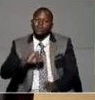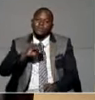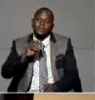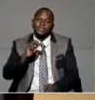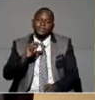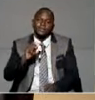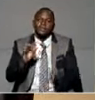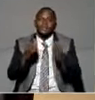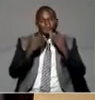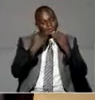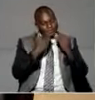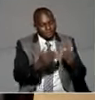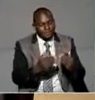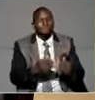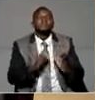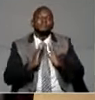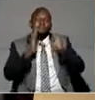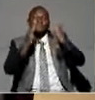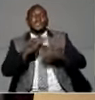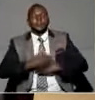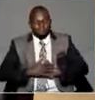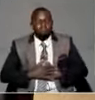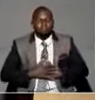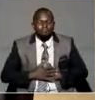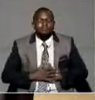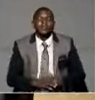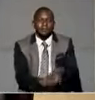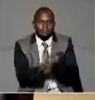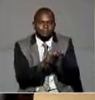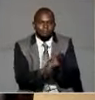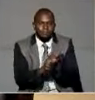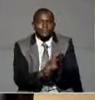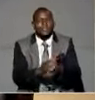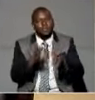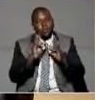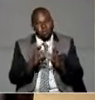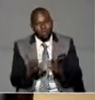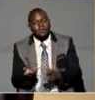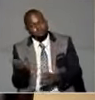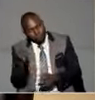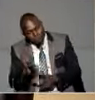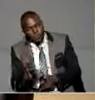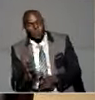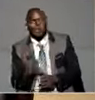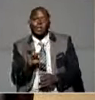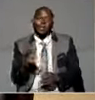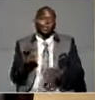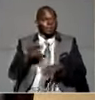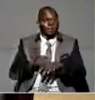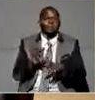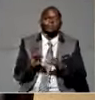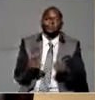Luwum. Thank you so much, Archbishop. It's been a pleasure having you here. Thank you. And we do hope that you'll be coming back some other